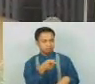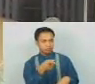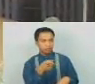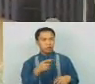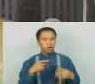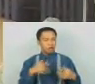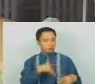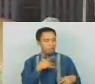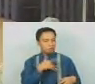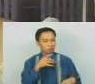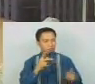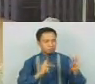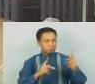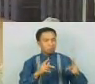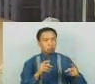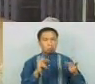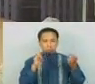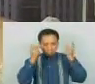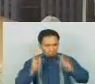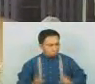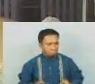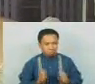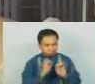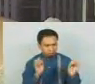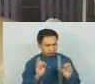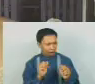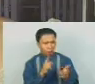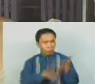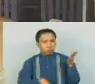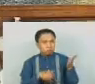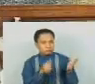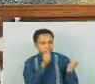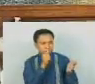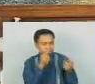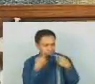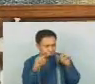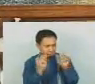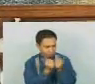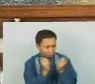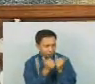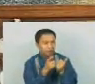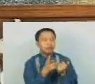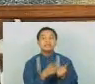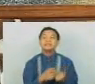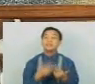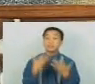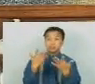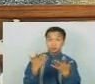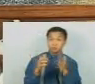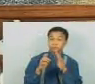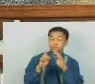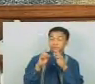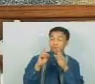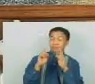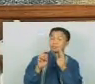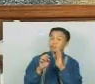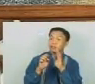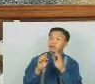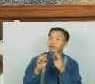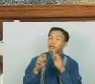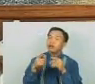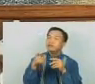aches and pains of city folk? What seems to be their secret? So parang ganon, the further you are from the